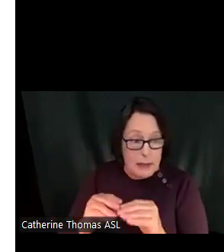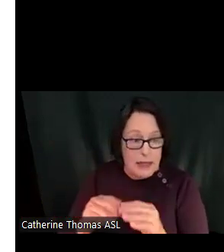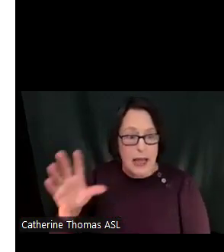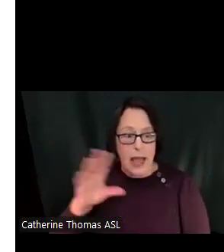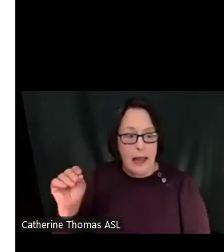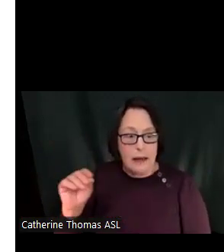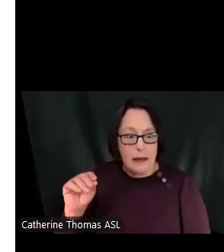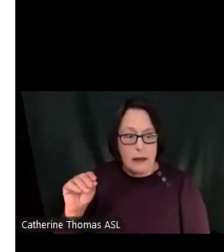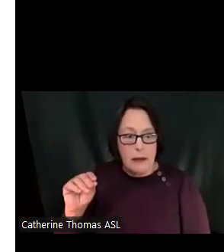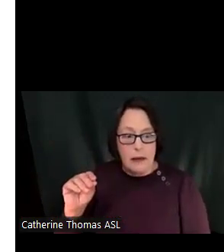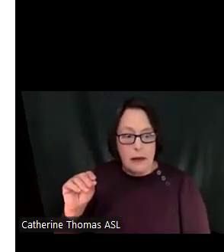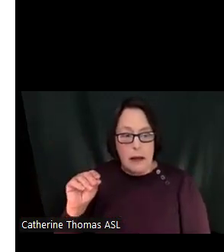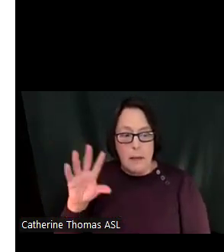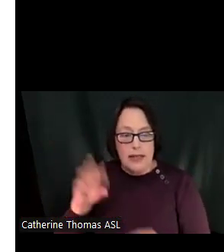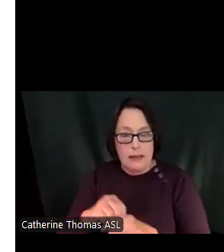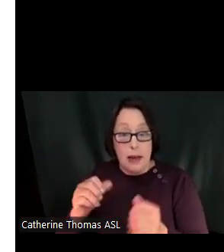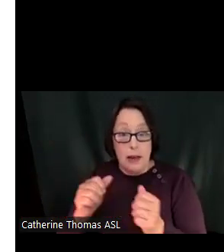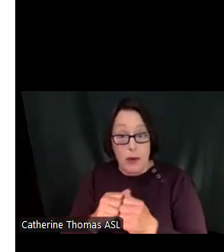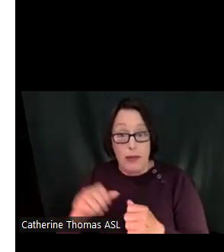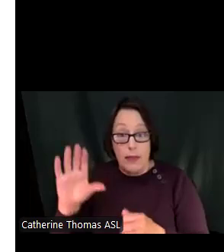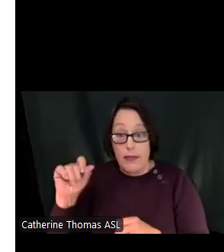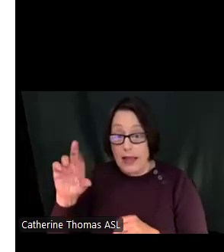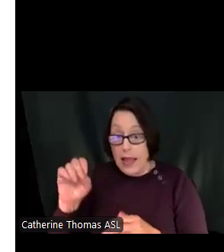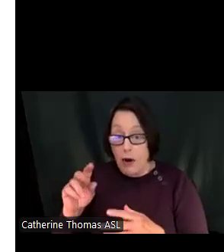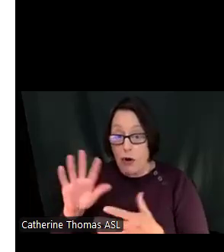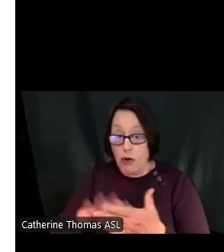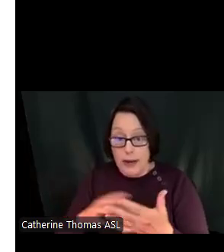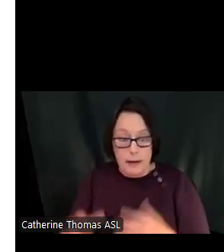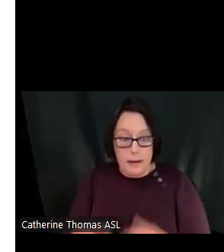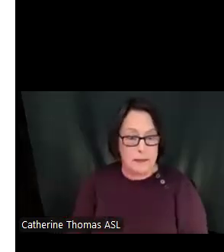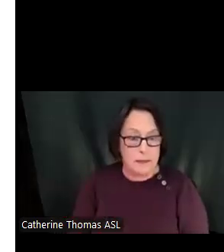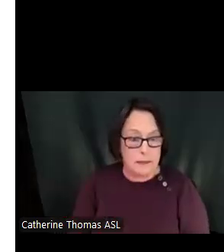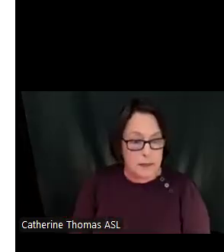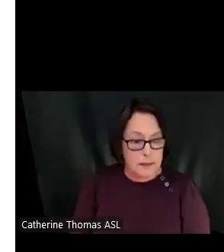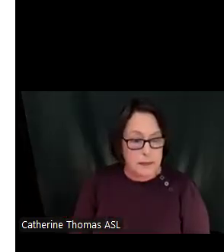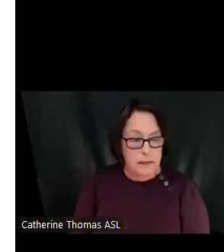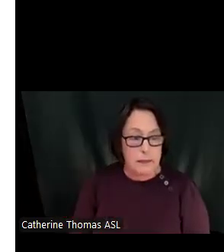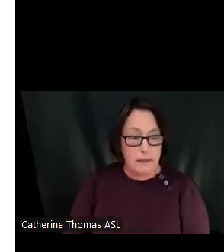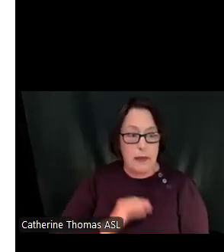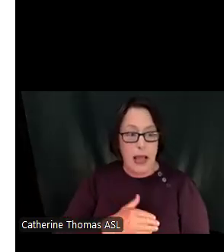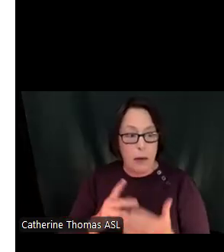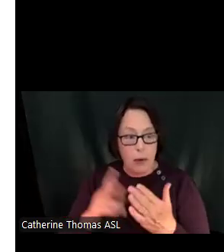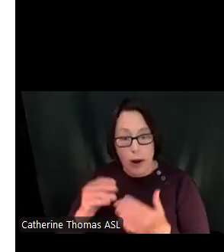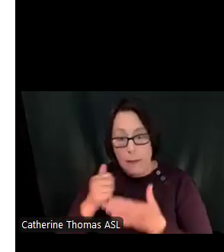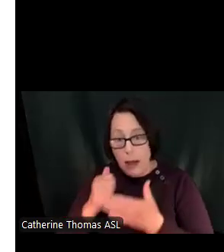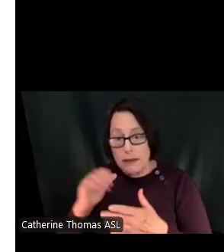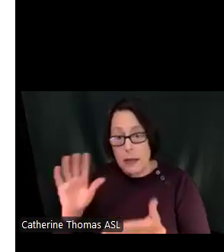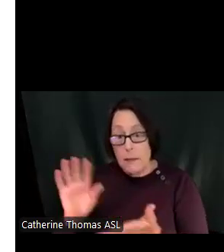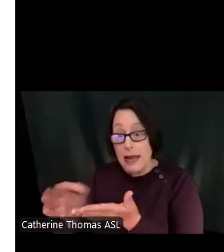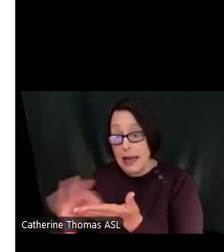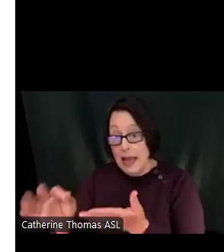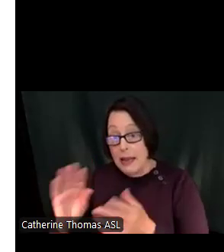participating in access to care grievances. Our program helps Medicaid providers meet